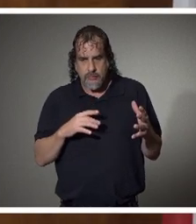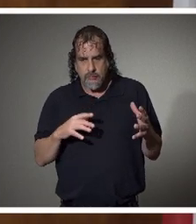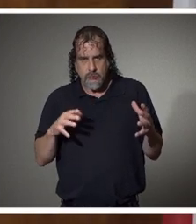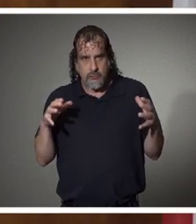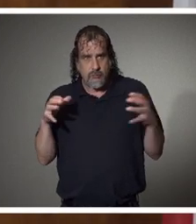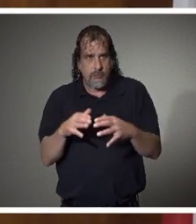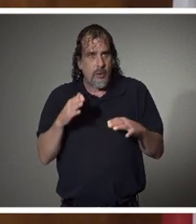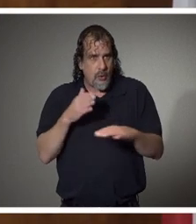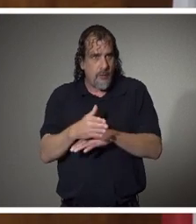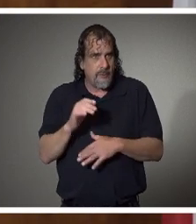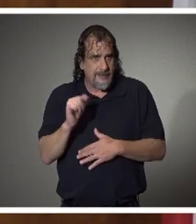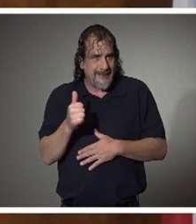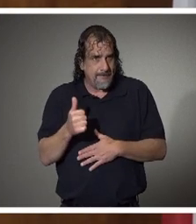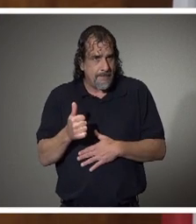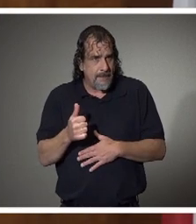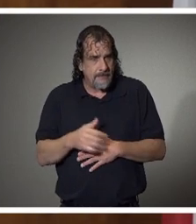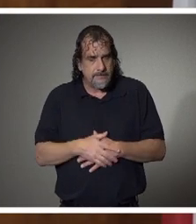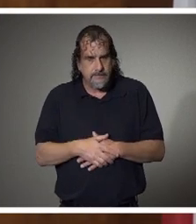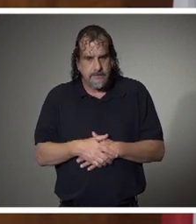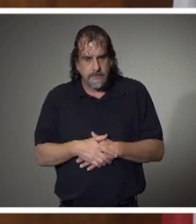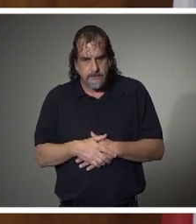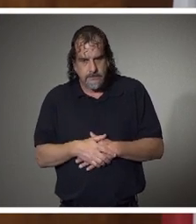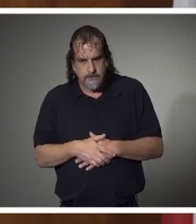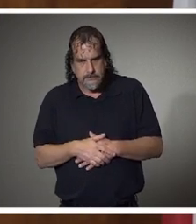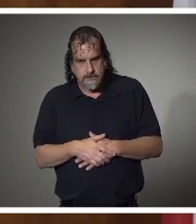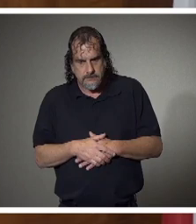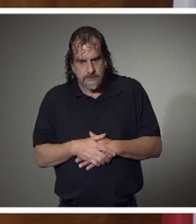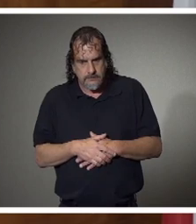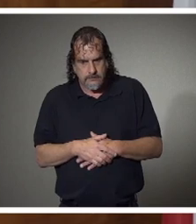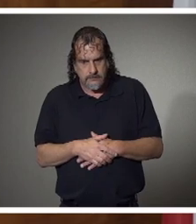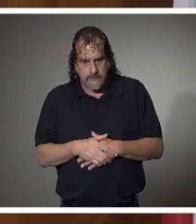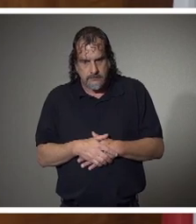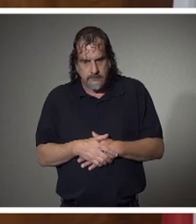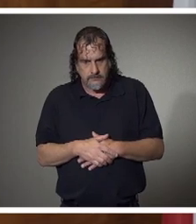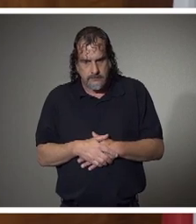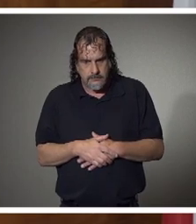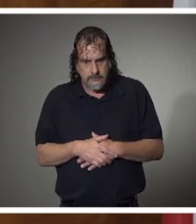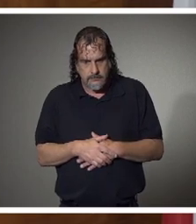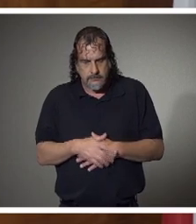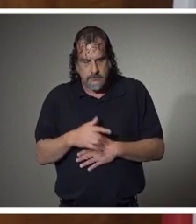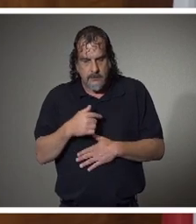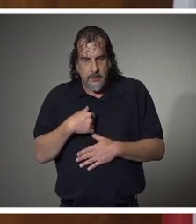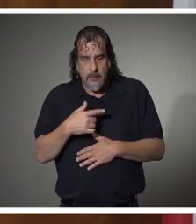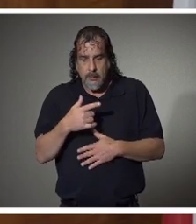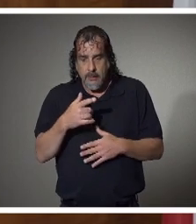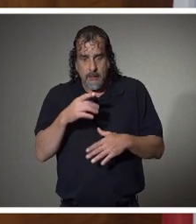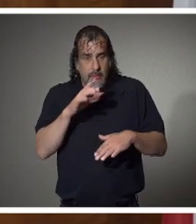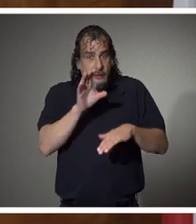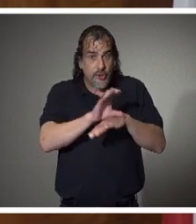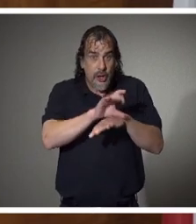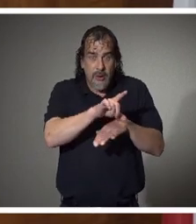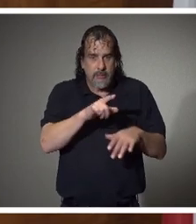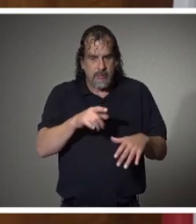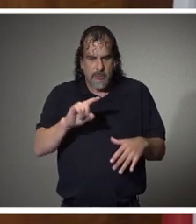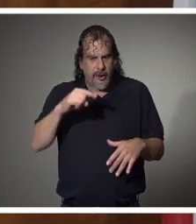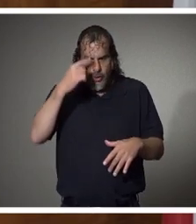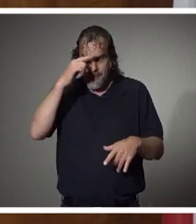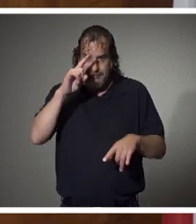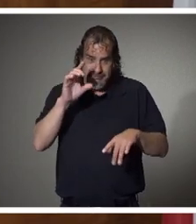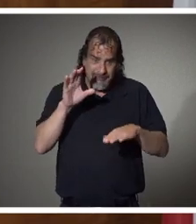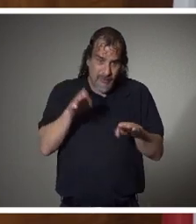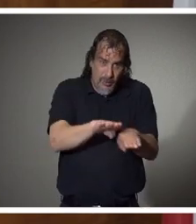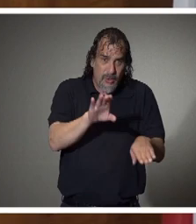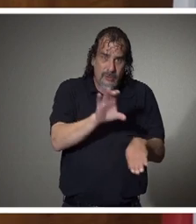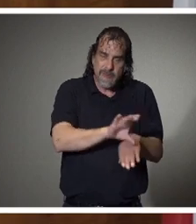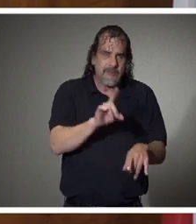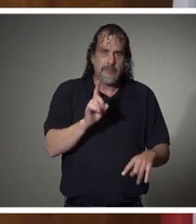been dealing with churches. I have said repeatedly, I don't believe the government can shut down churches, but I